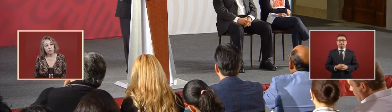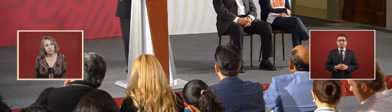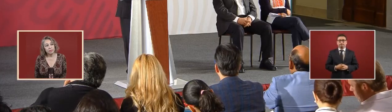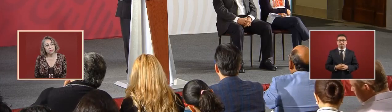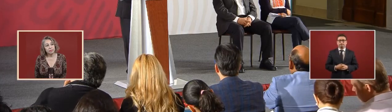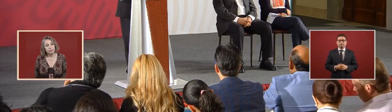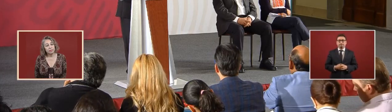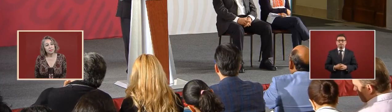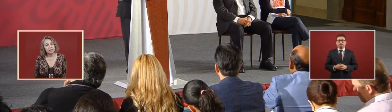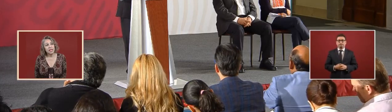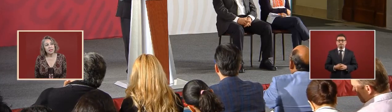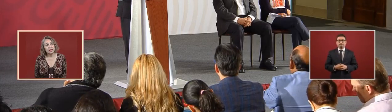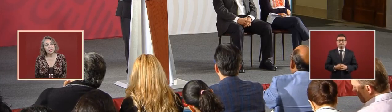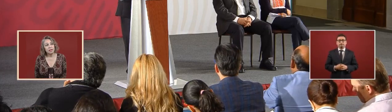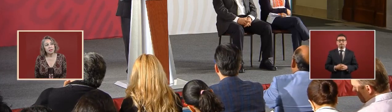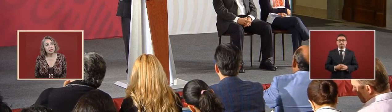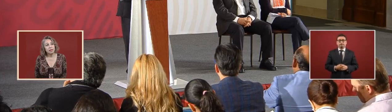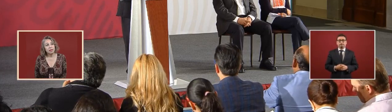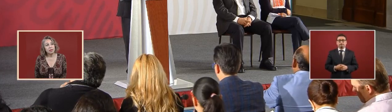exists